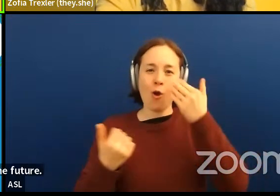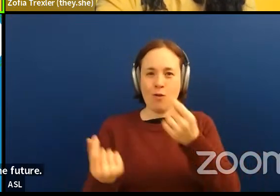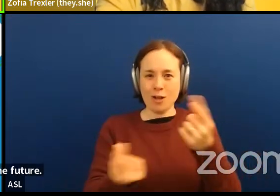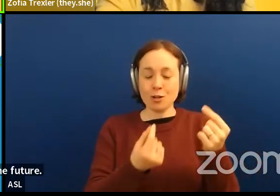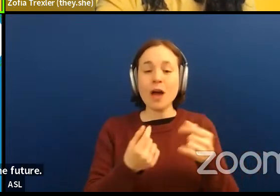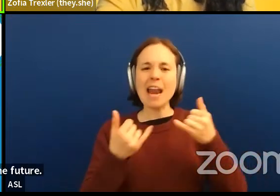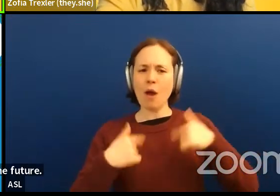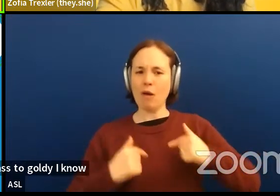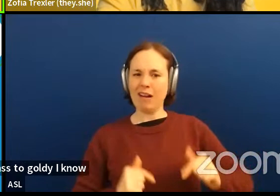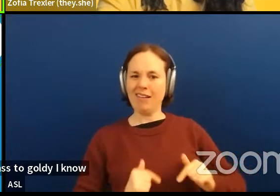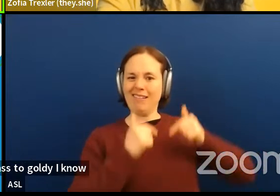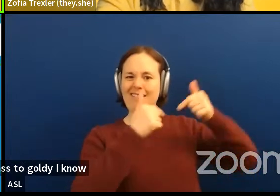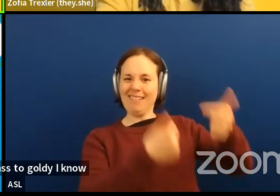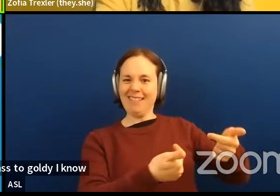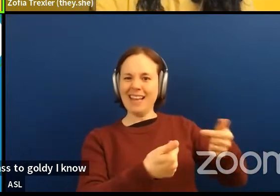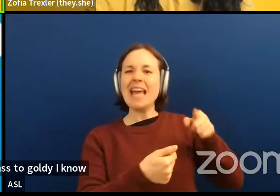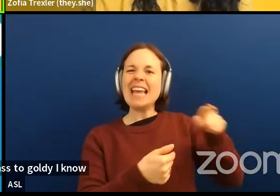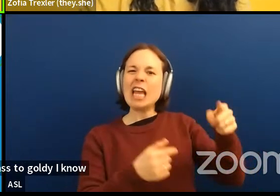the Do Network.